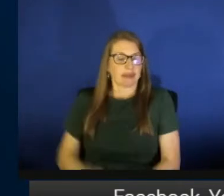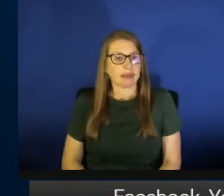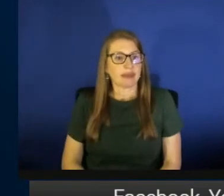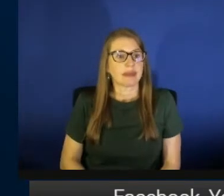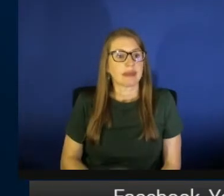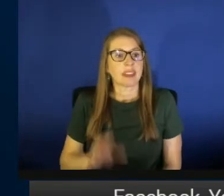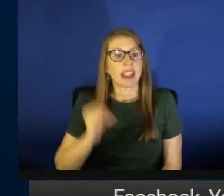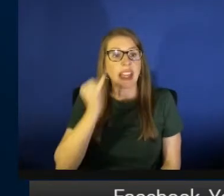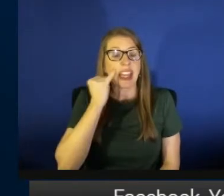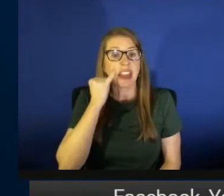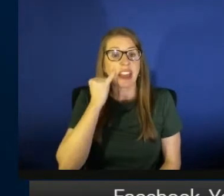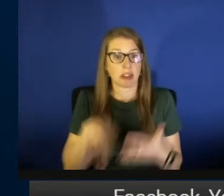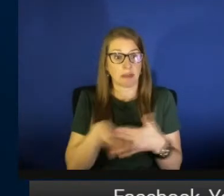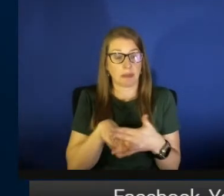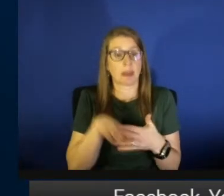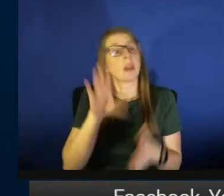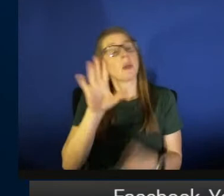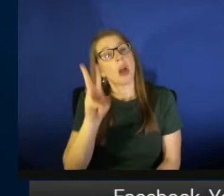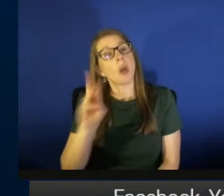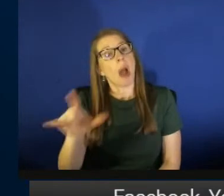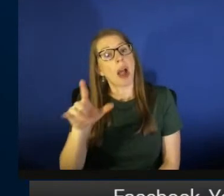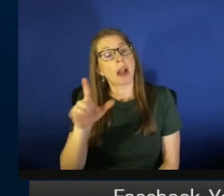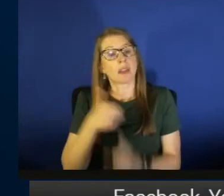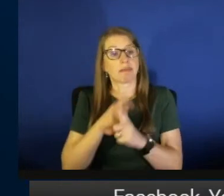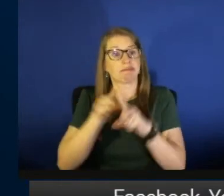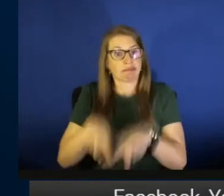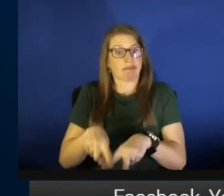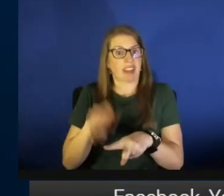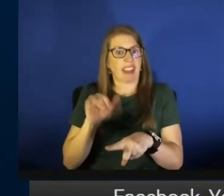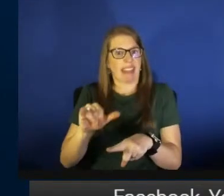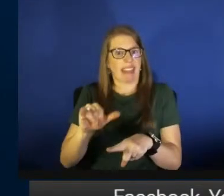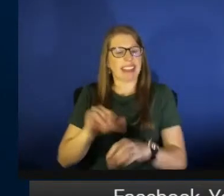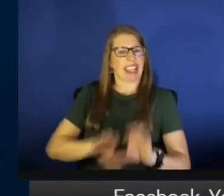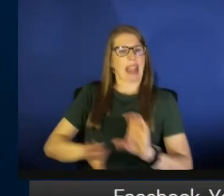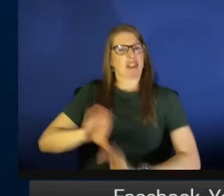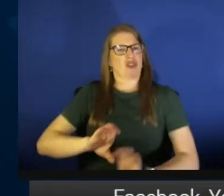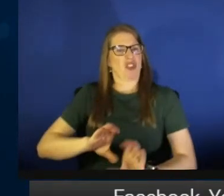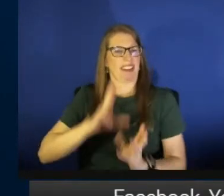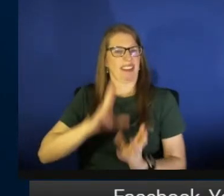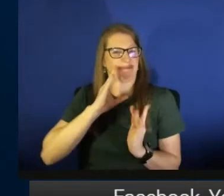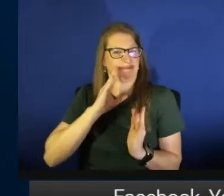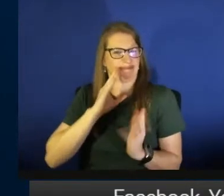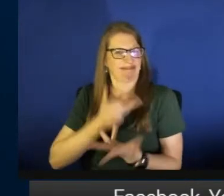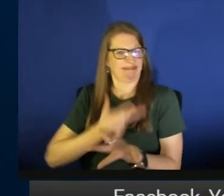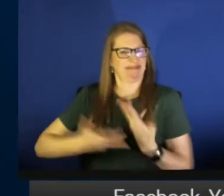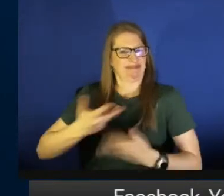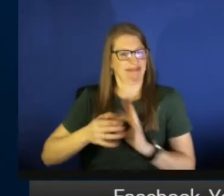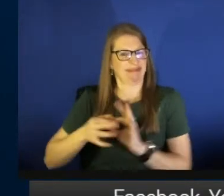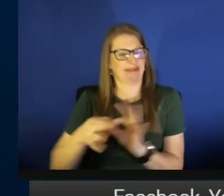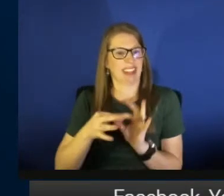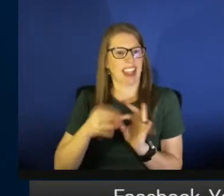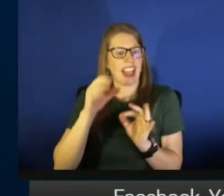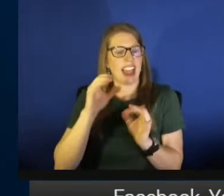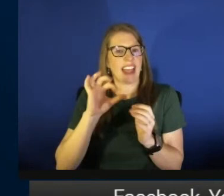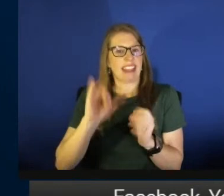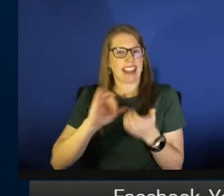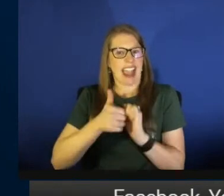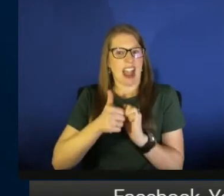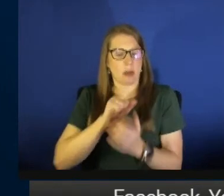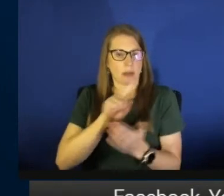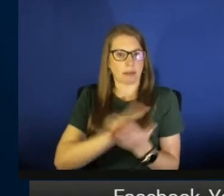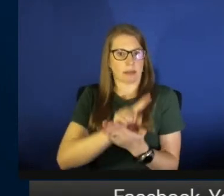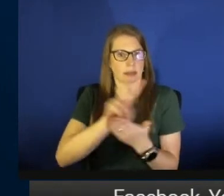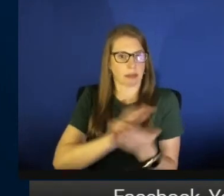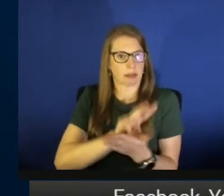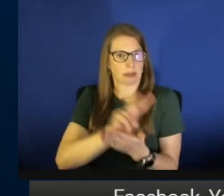of you too. Well, and you rely on that chemistry. I mean, I think that's what carries the show through for hour after hour, and the chemistry with your colleagues, and